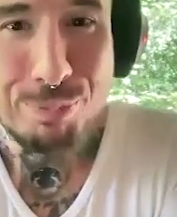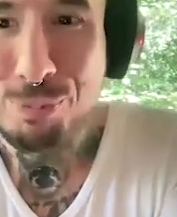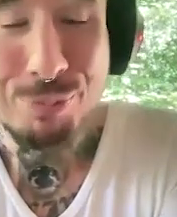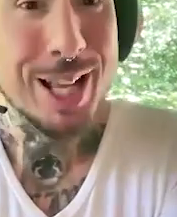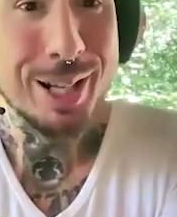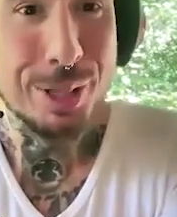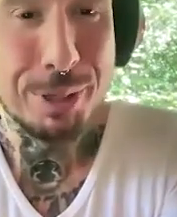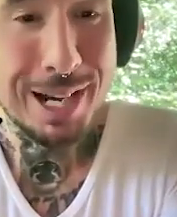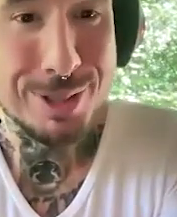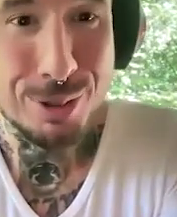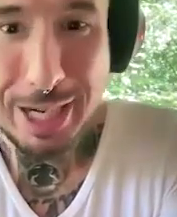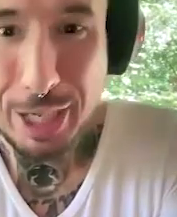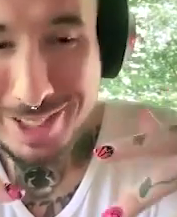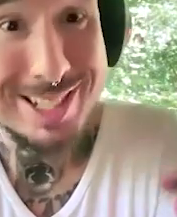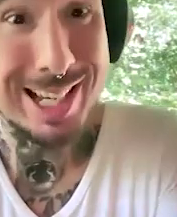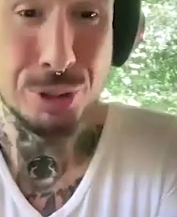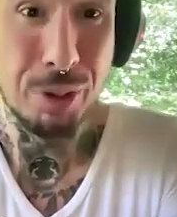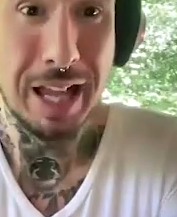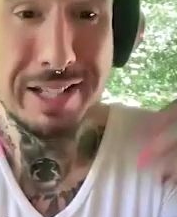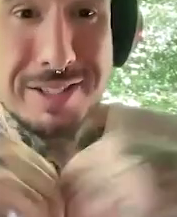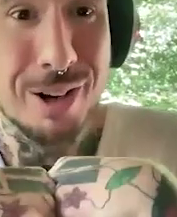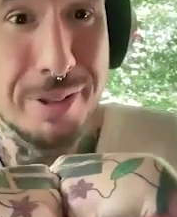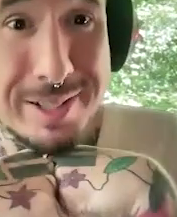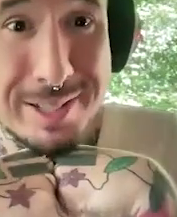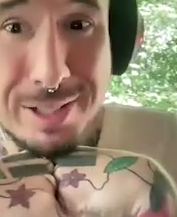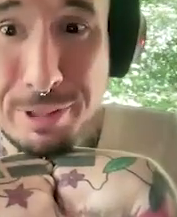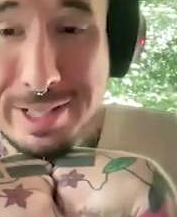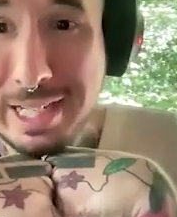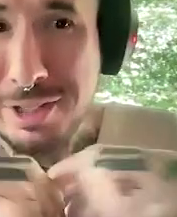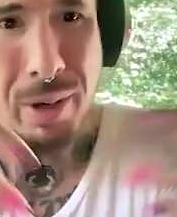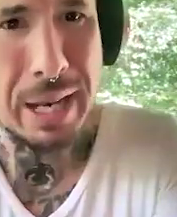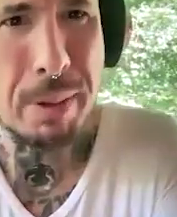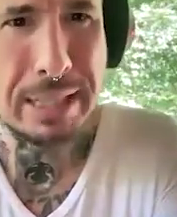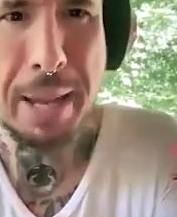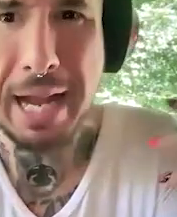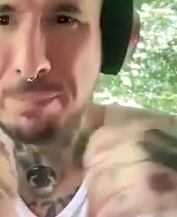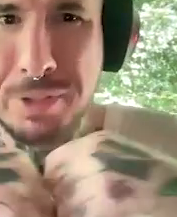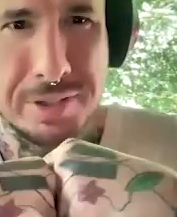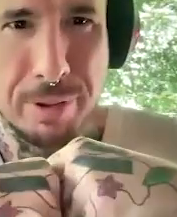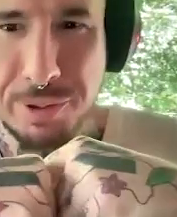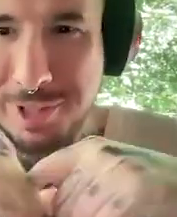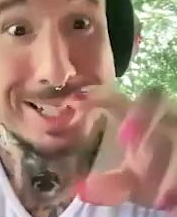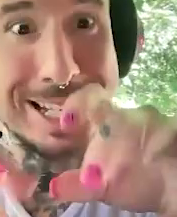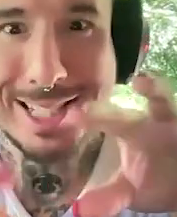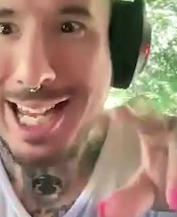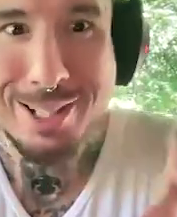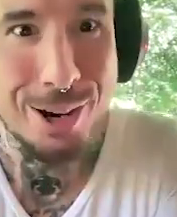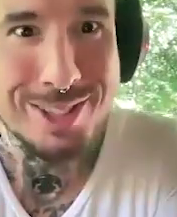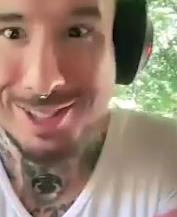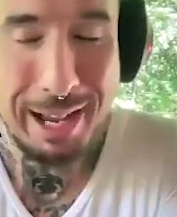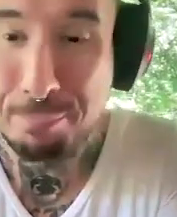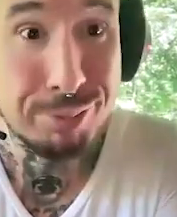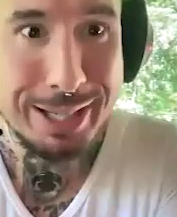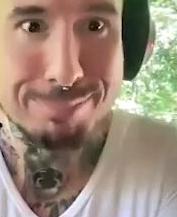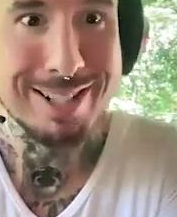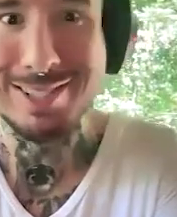hope telling a little bit of my story helps contextualize all this number and data. So how do we bring it back to some of those things? Because I was taking